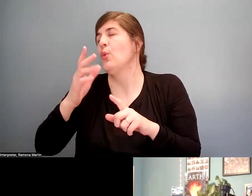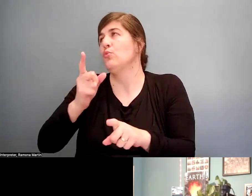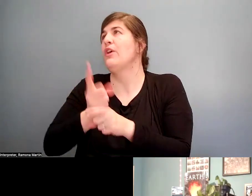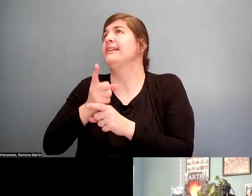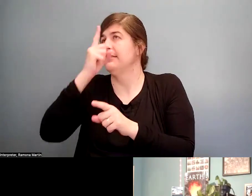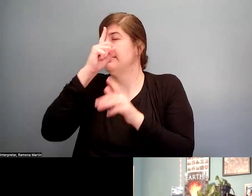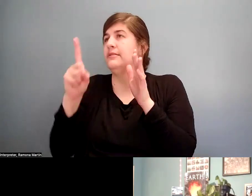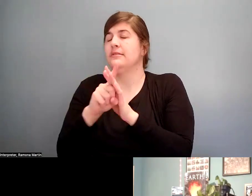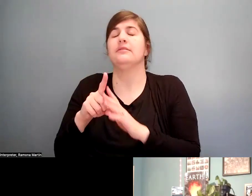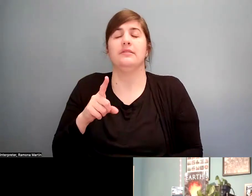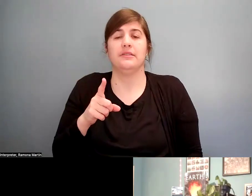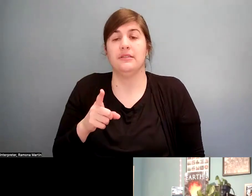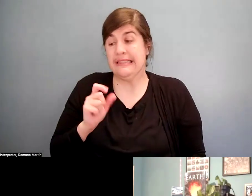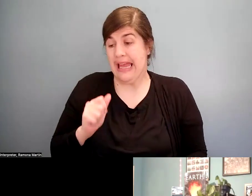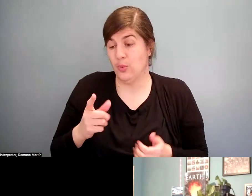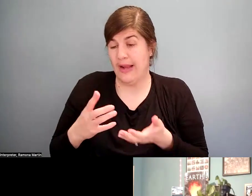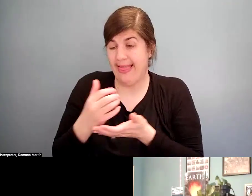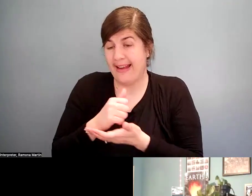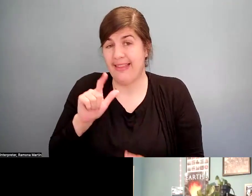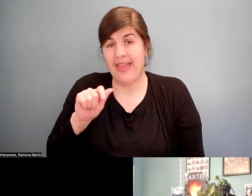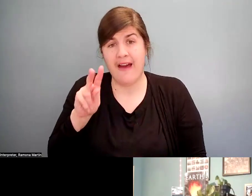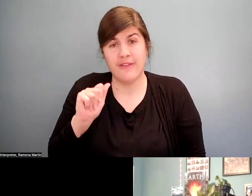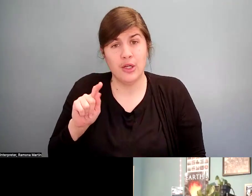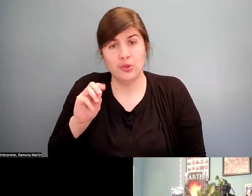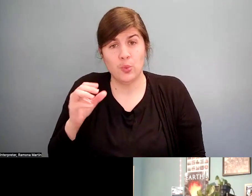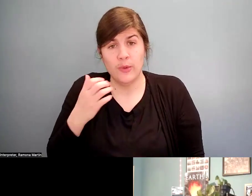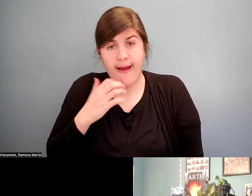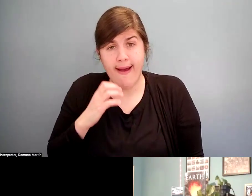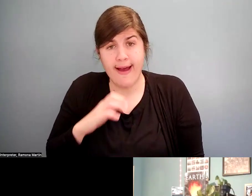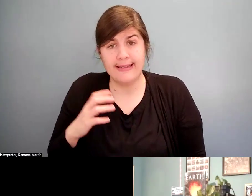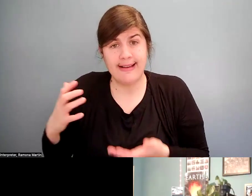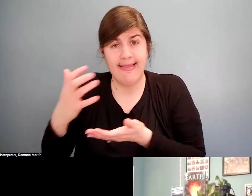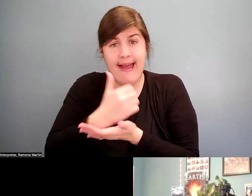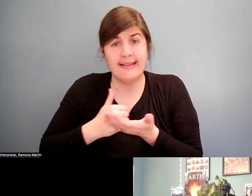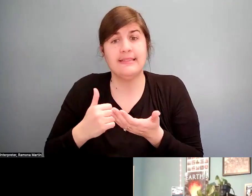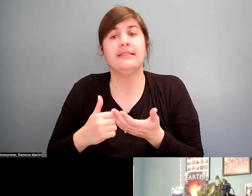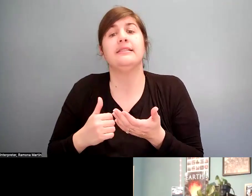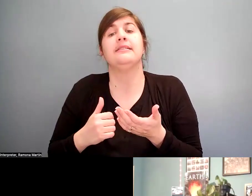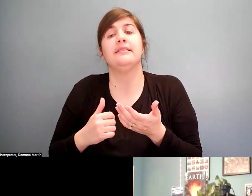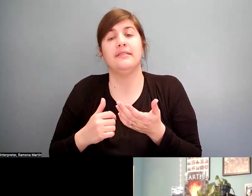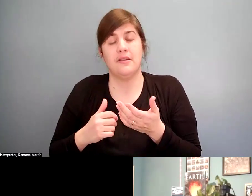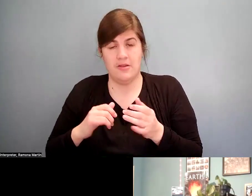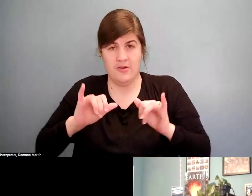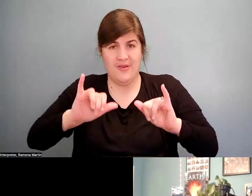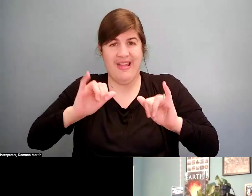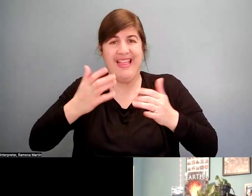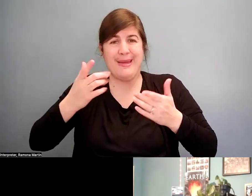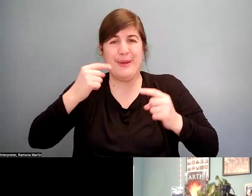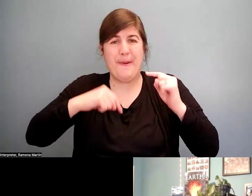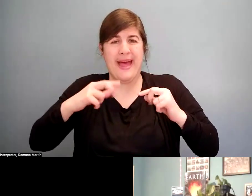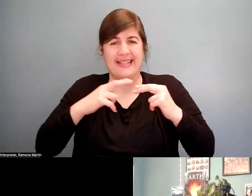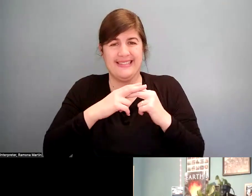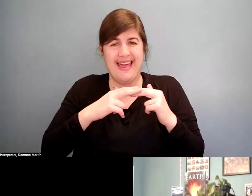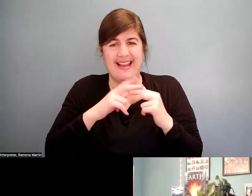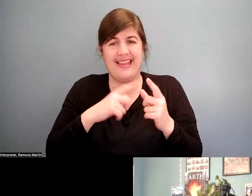you collect lava or is it too hot to collect? Oh, let me go back to a slide and